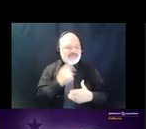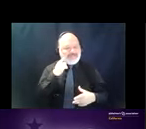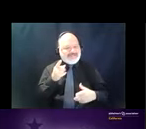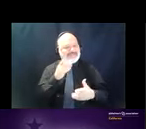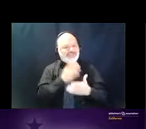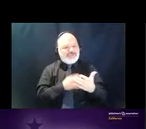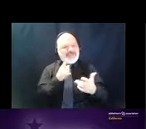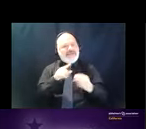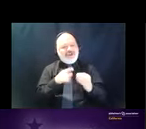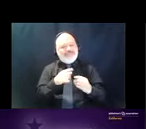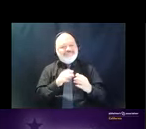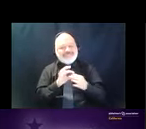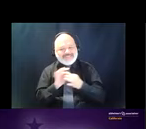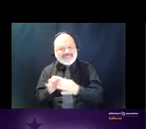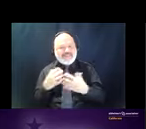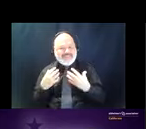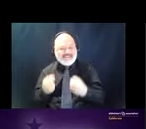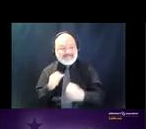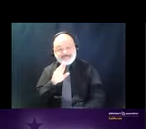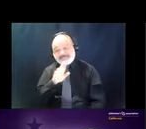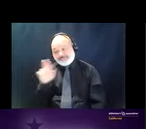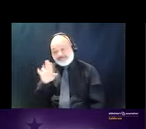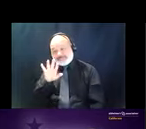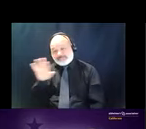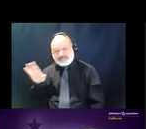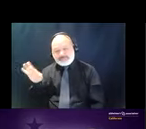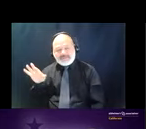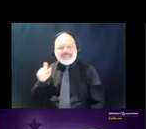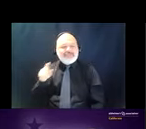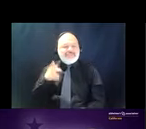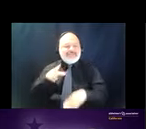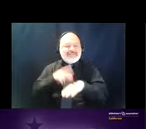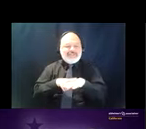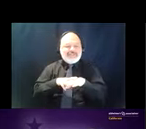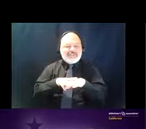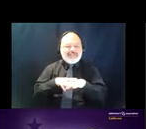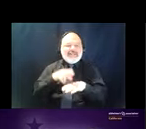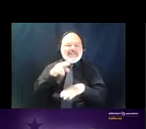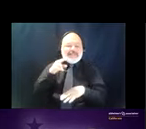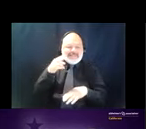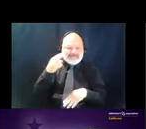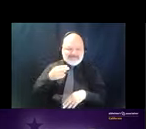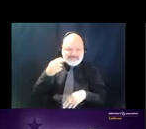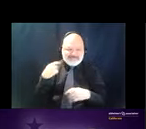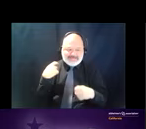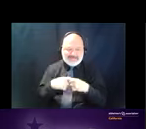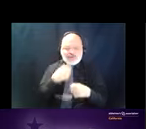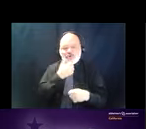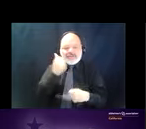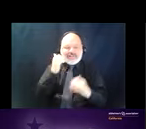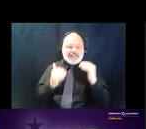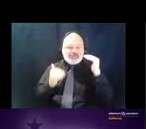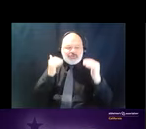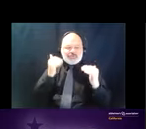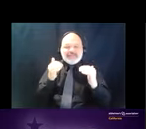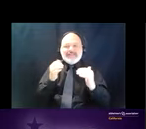health. And to the right, this is a report from the National Hispanic Council of Aging that they conducted